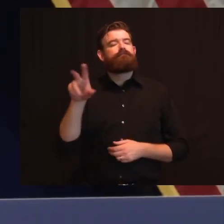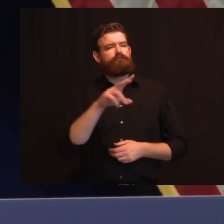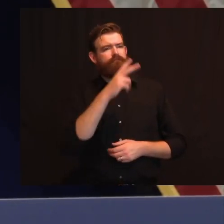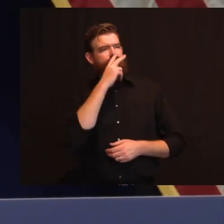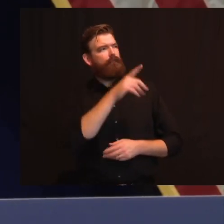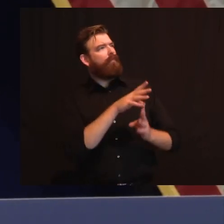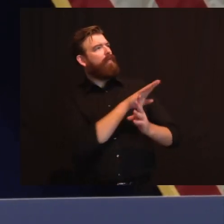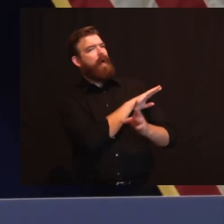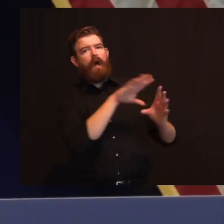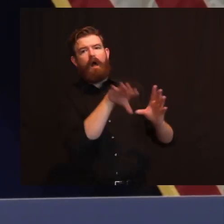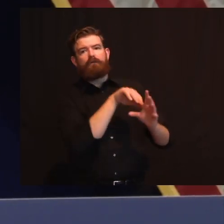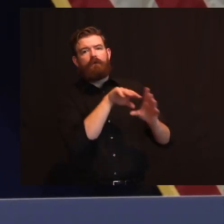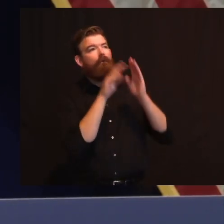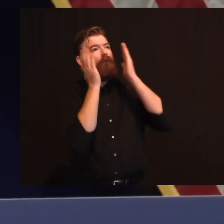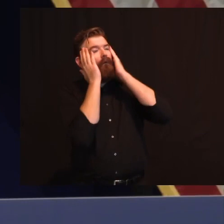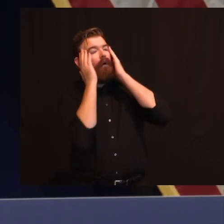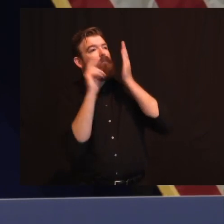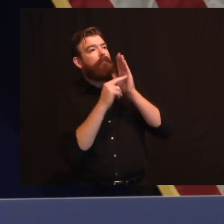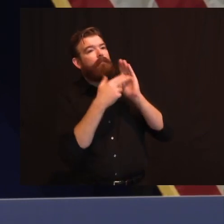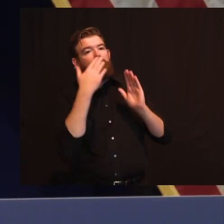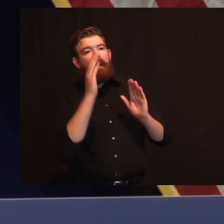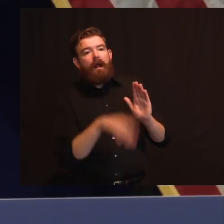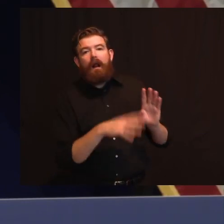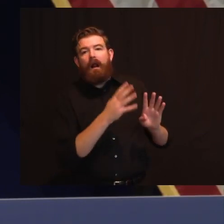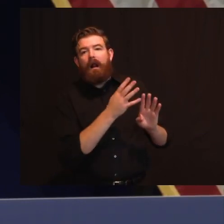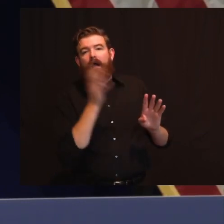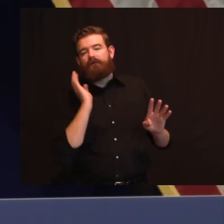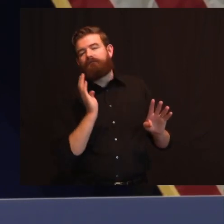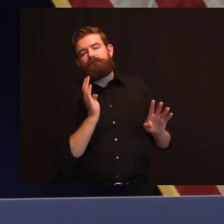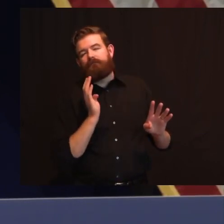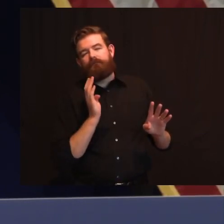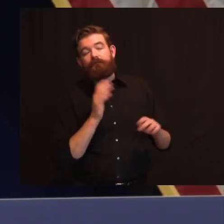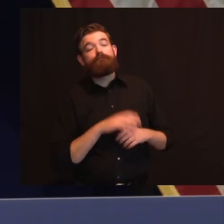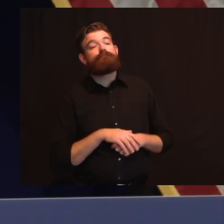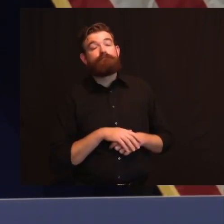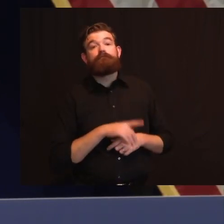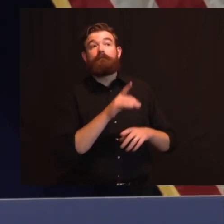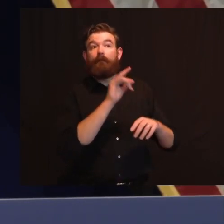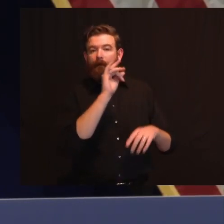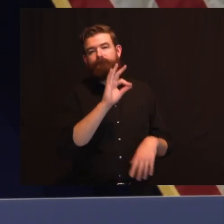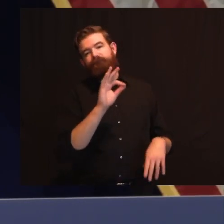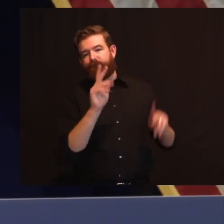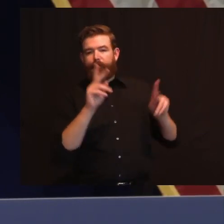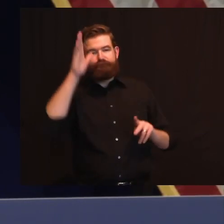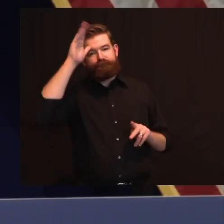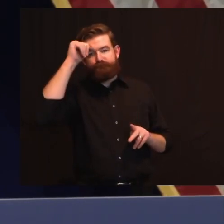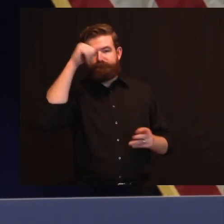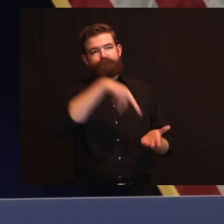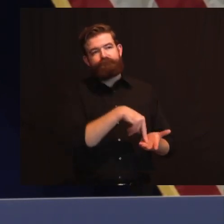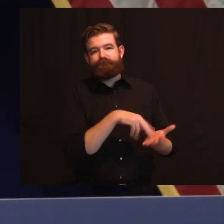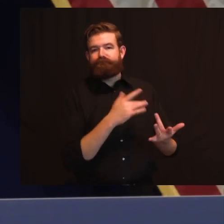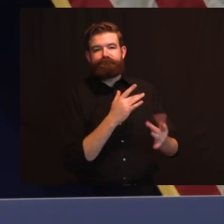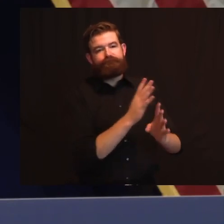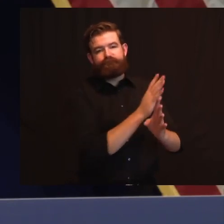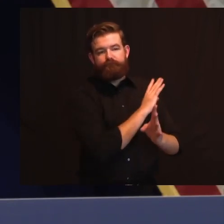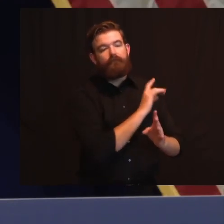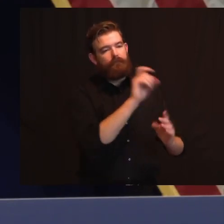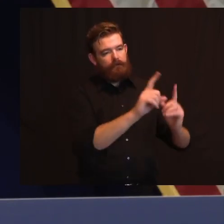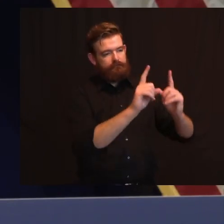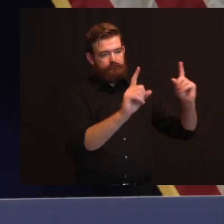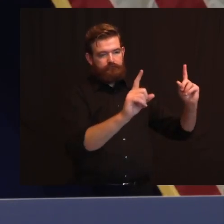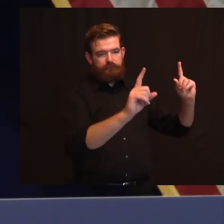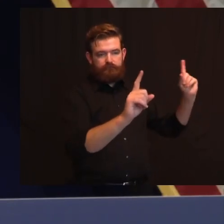outside due to the social distancing requirements. And just because no one is standing outside in the afternoon doesn't mean we aren't